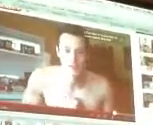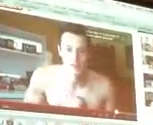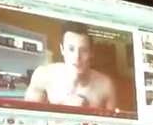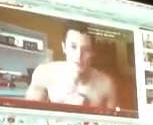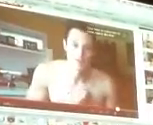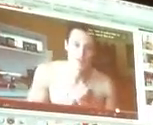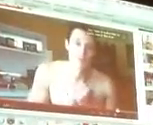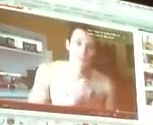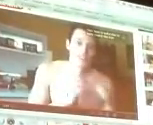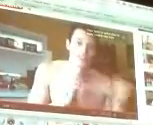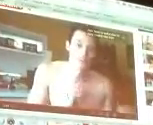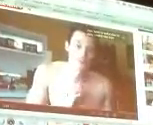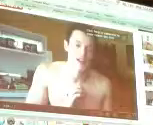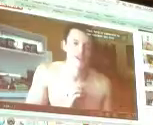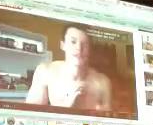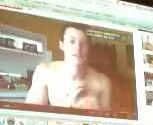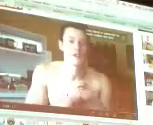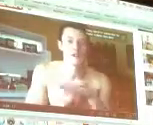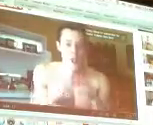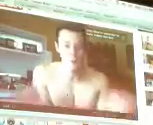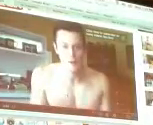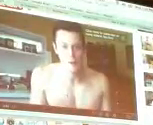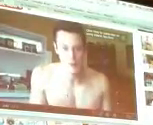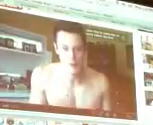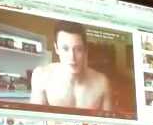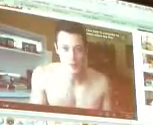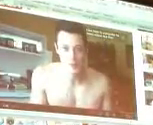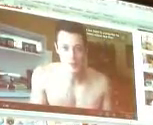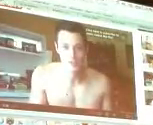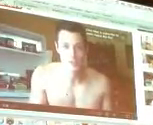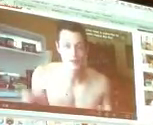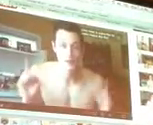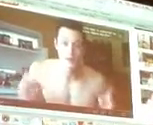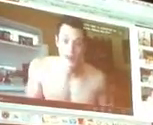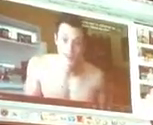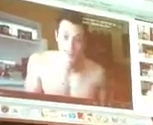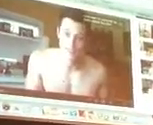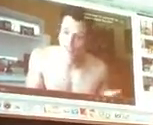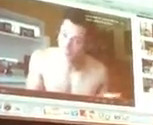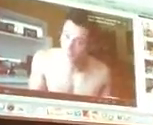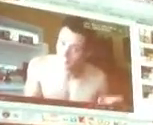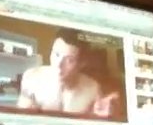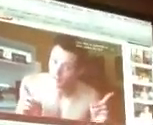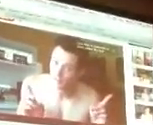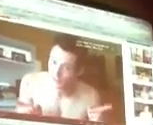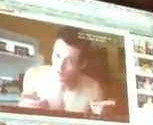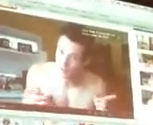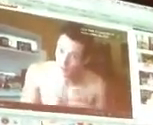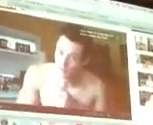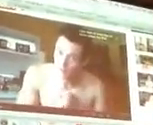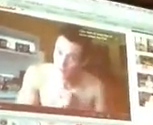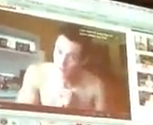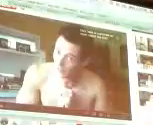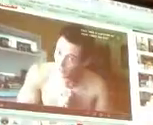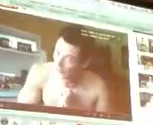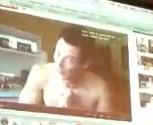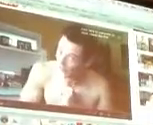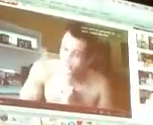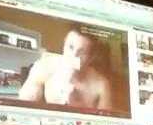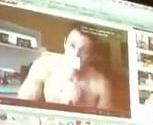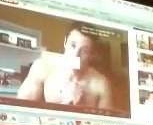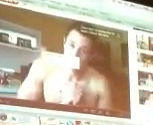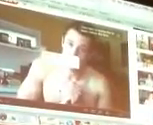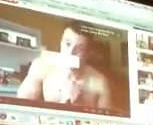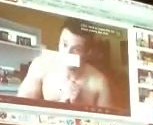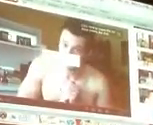a thank you to the Facebook fans and Twitter friends for helping me come up with these questions. If you are not yet a Facebook fan of Davey